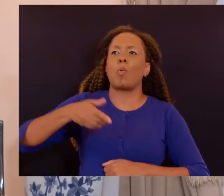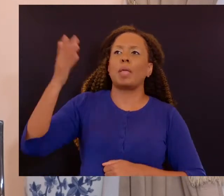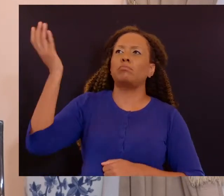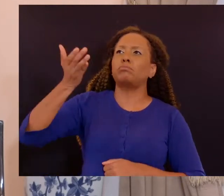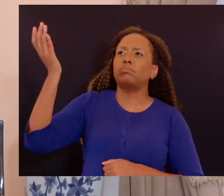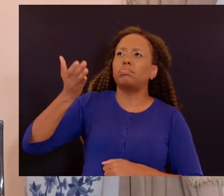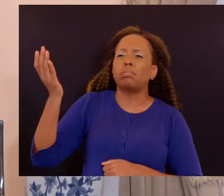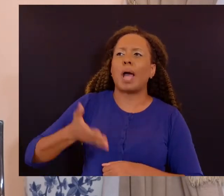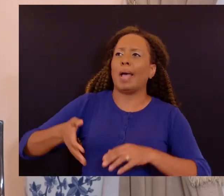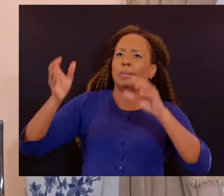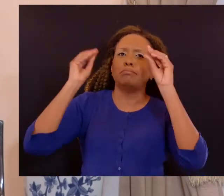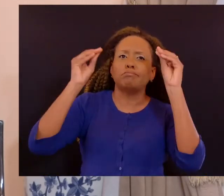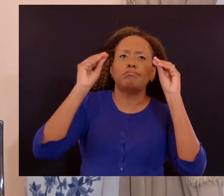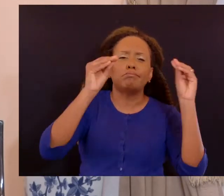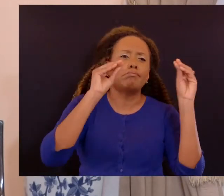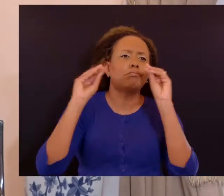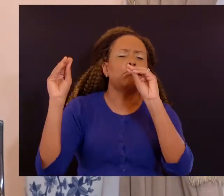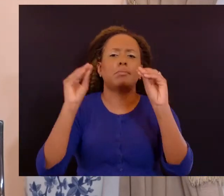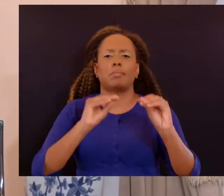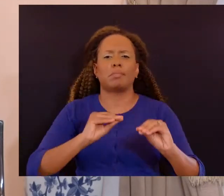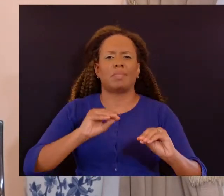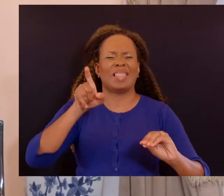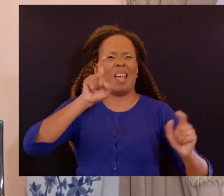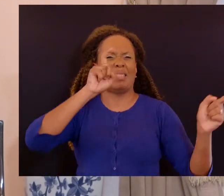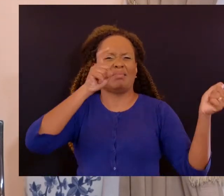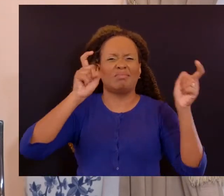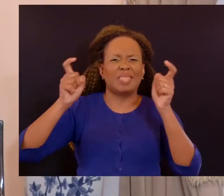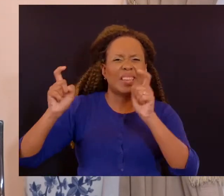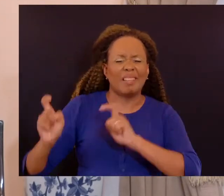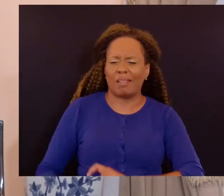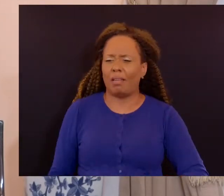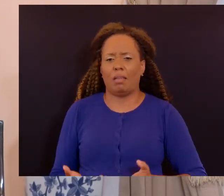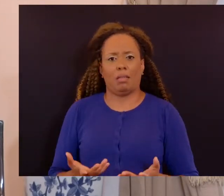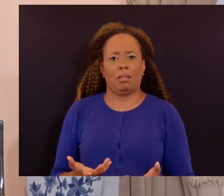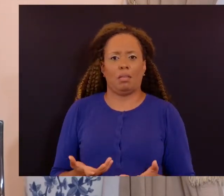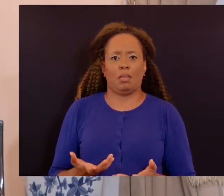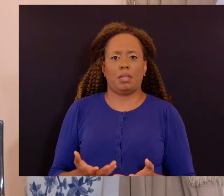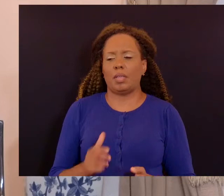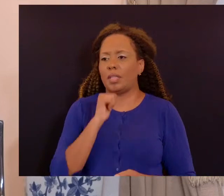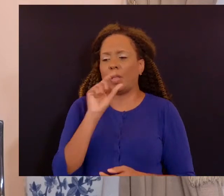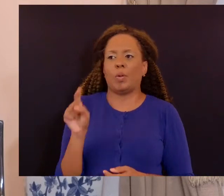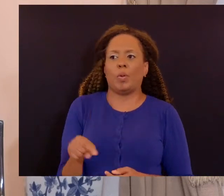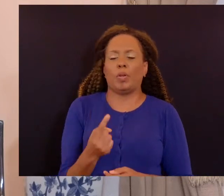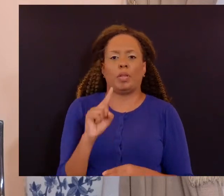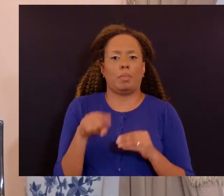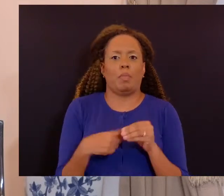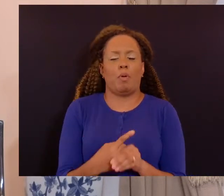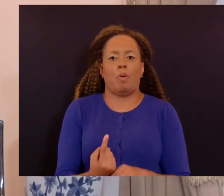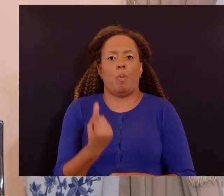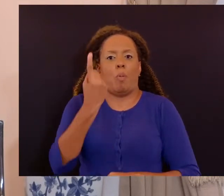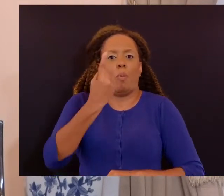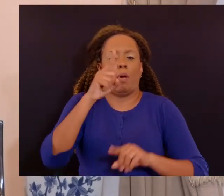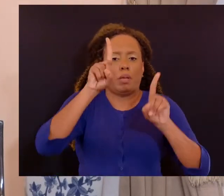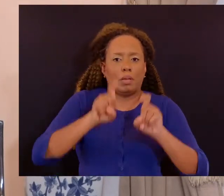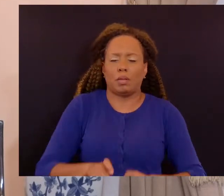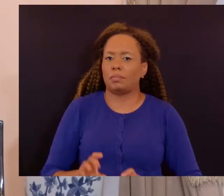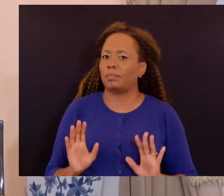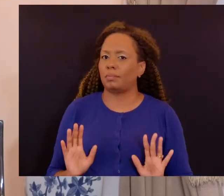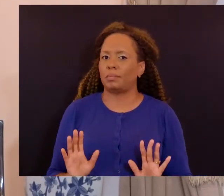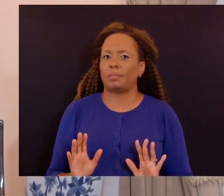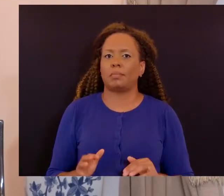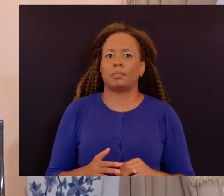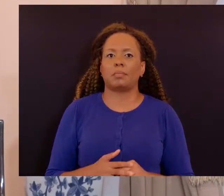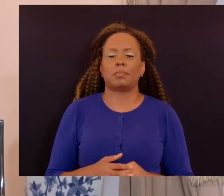and differentiated instruction. These issues go way deeper than a date being set for an examination. So I